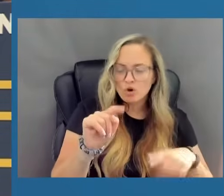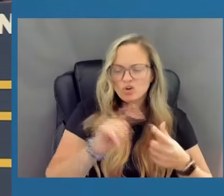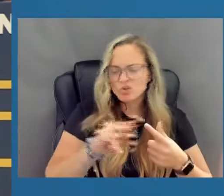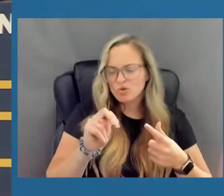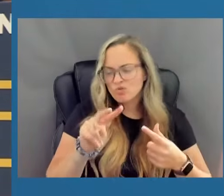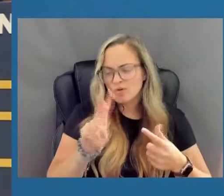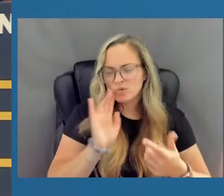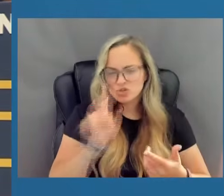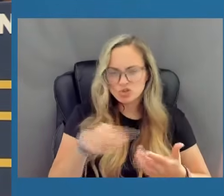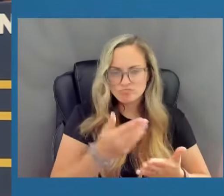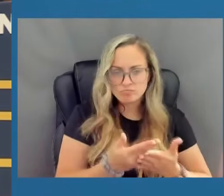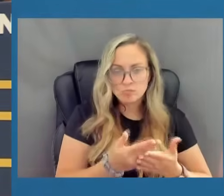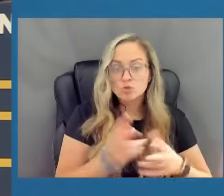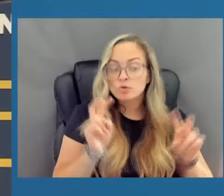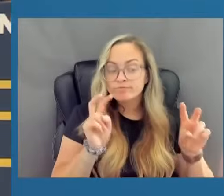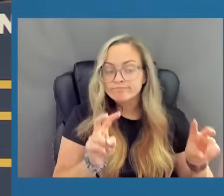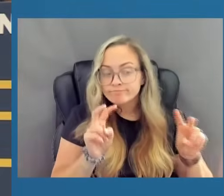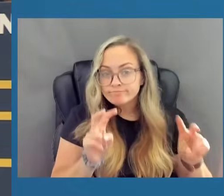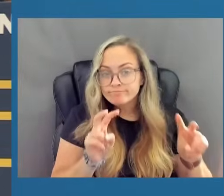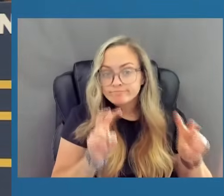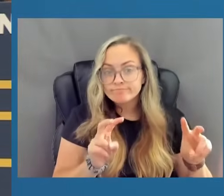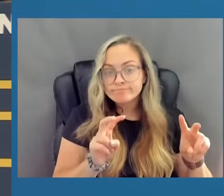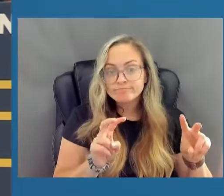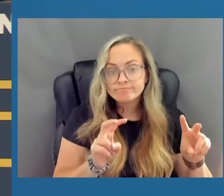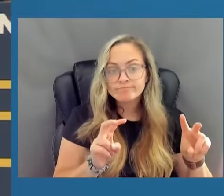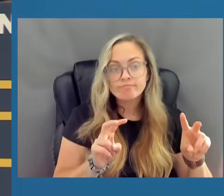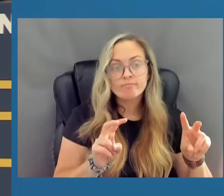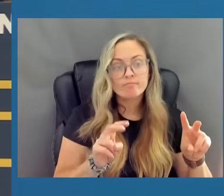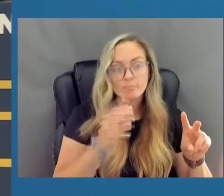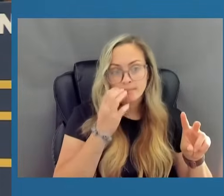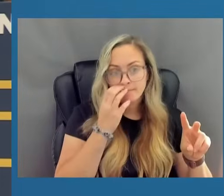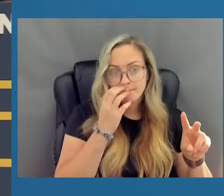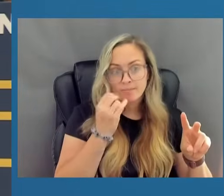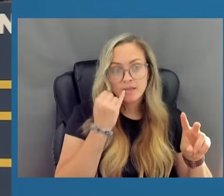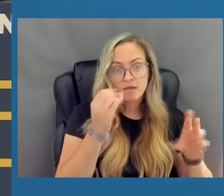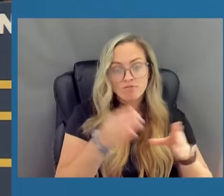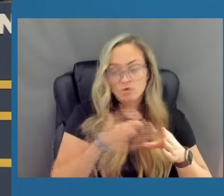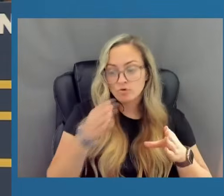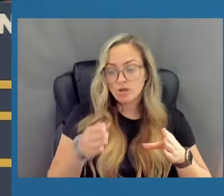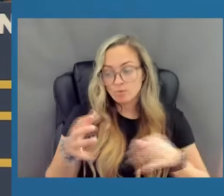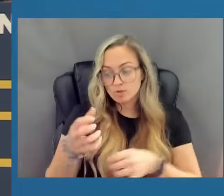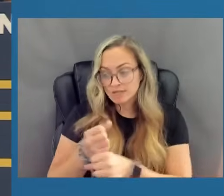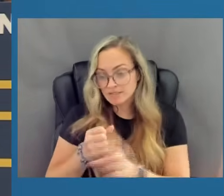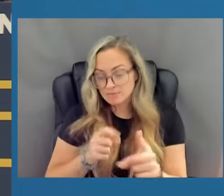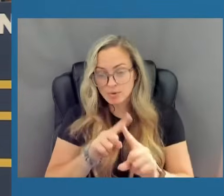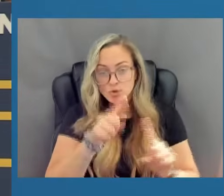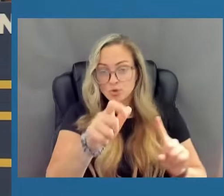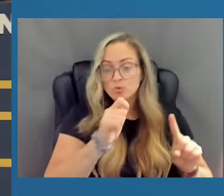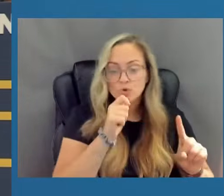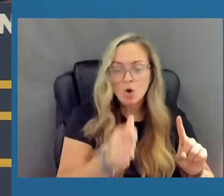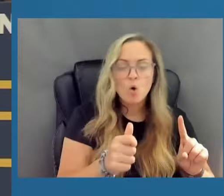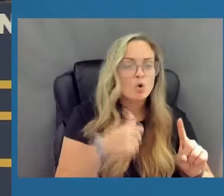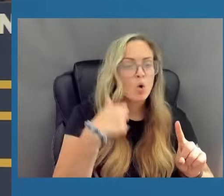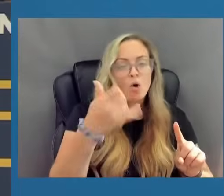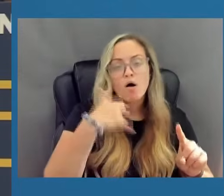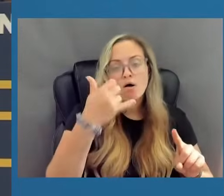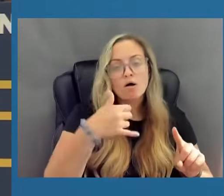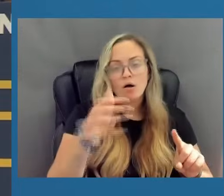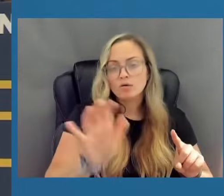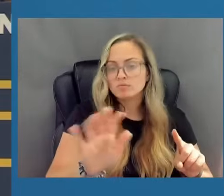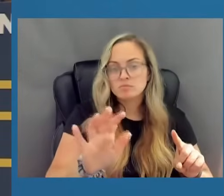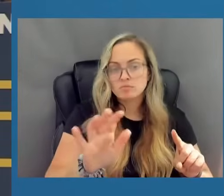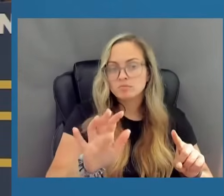So watch for it. Now, I'm going to tell you this. If your neighbor gets it and you don't start calling us. Give